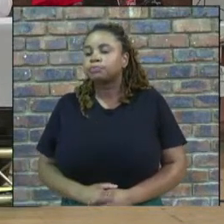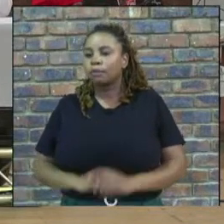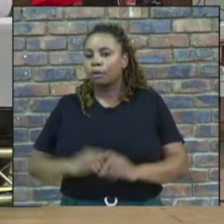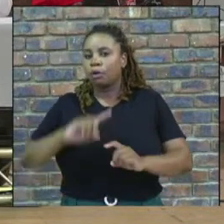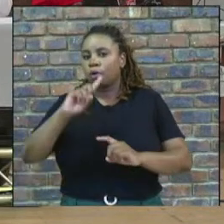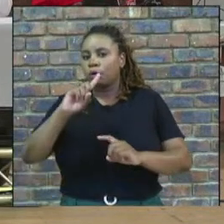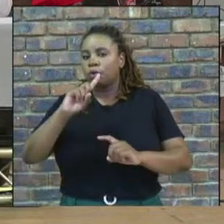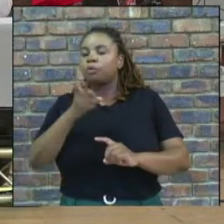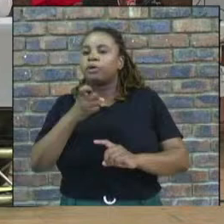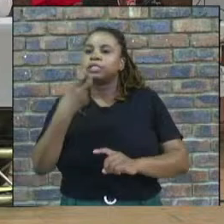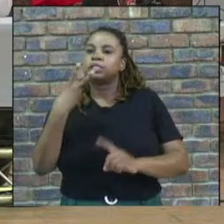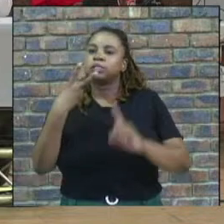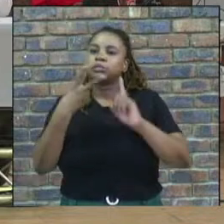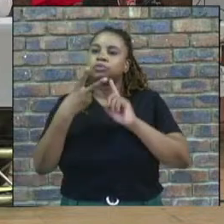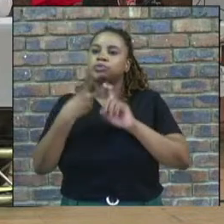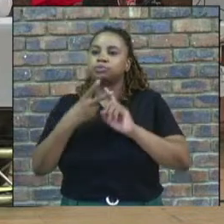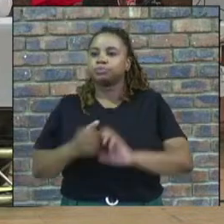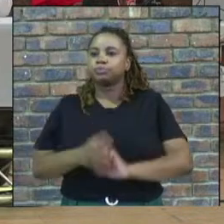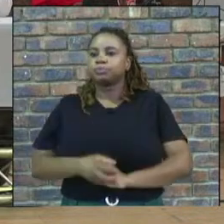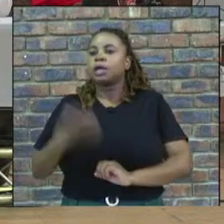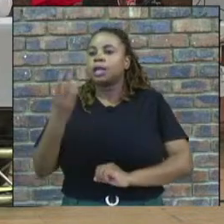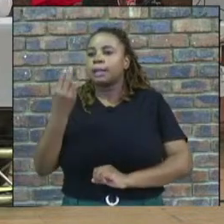One number 2.